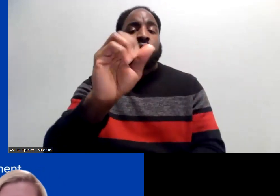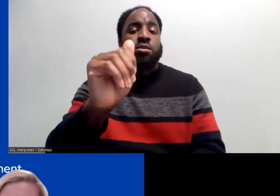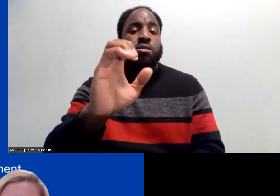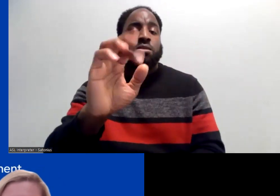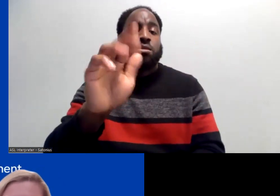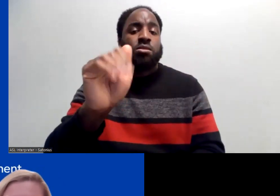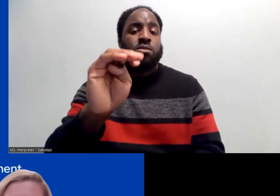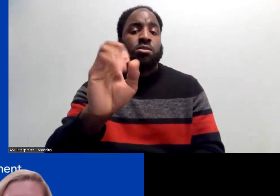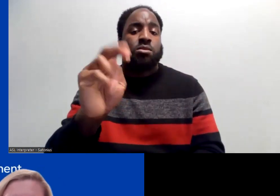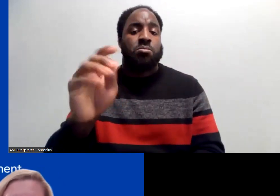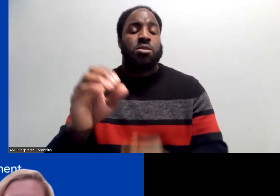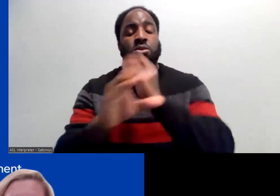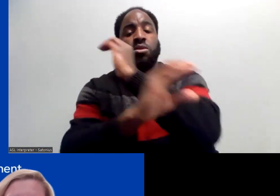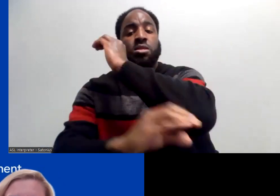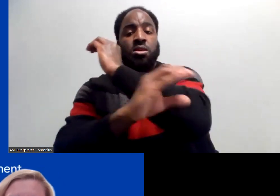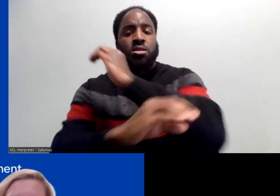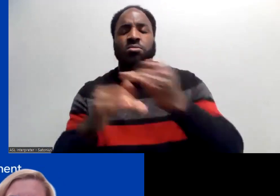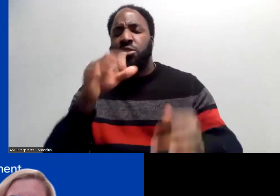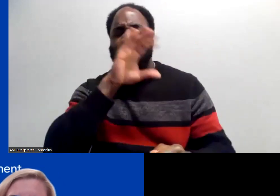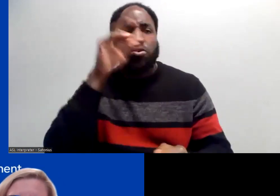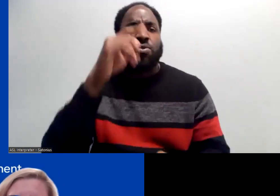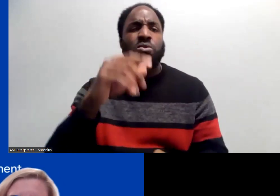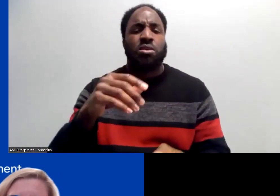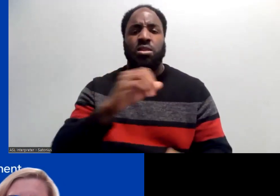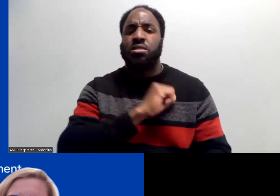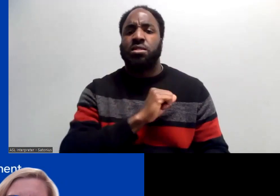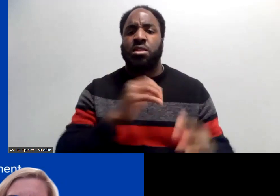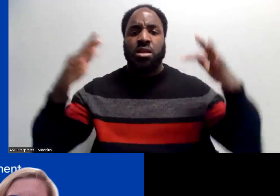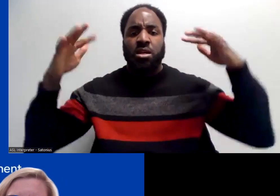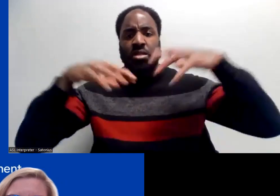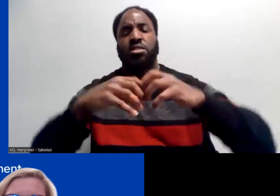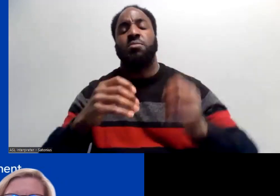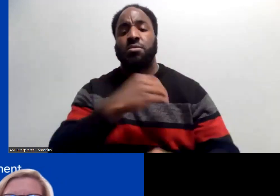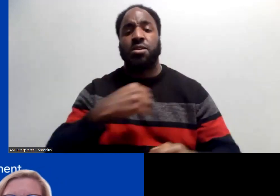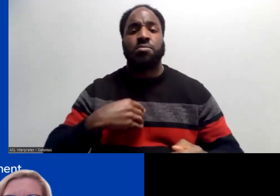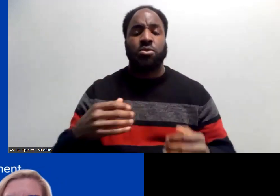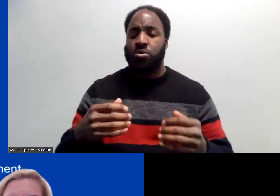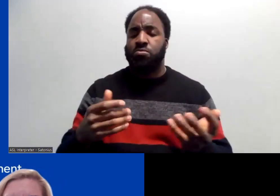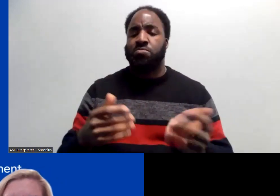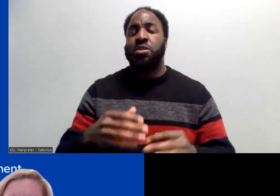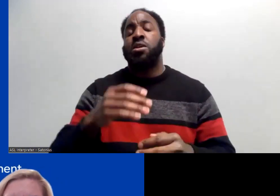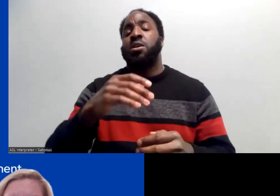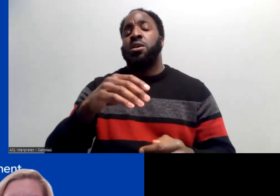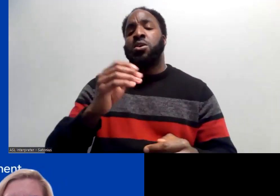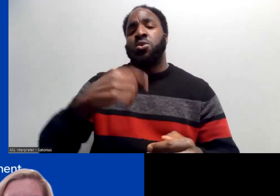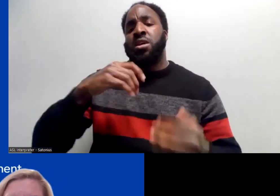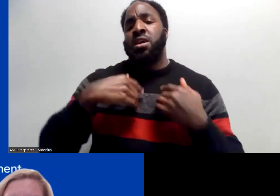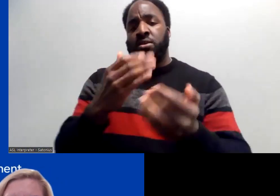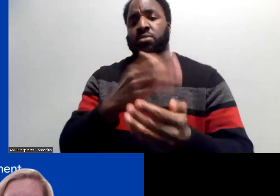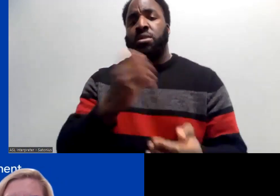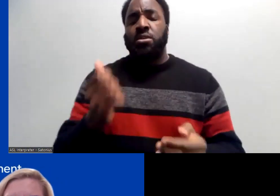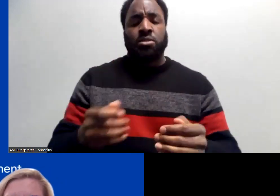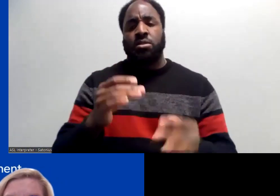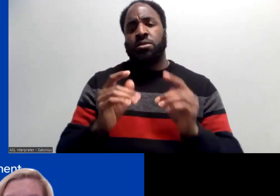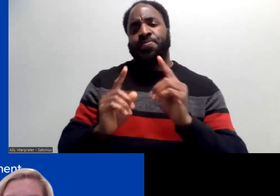looking for the assembly member, and that was Kelly Bond. Next, we have a question from Gary Batchelor. Can you expand on support for